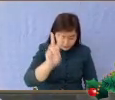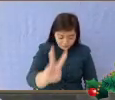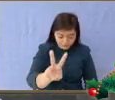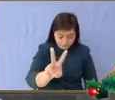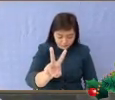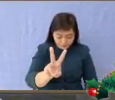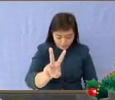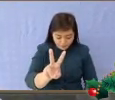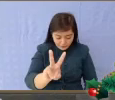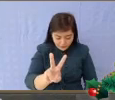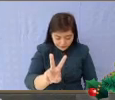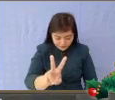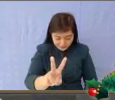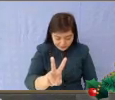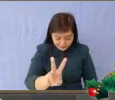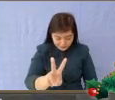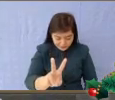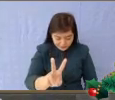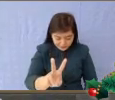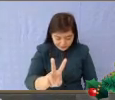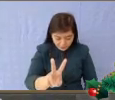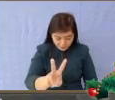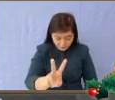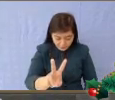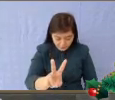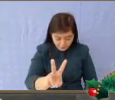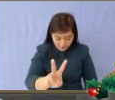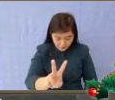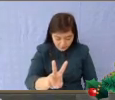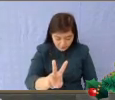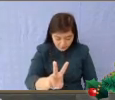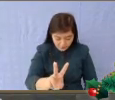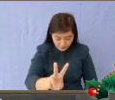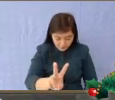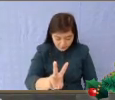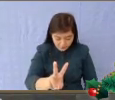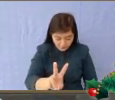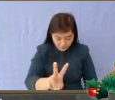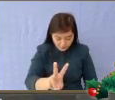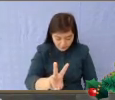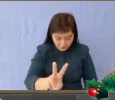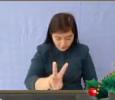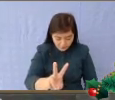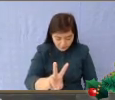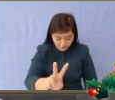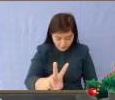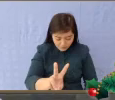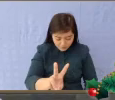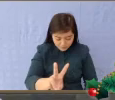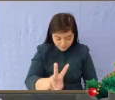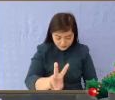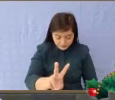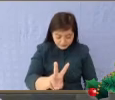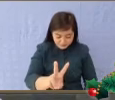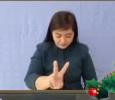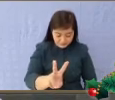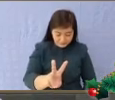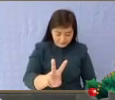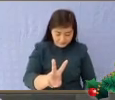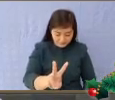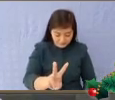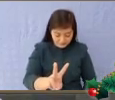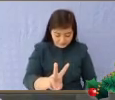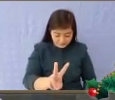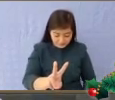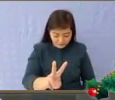person, but he, third person. He maketh me to lie down in green pastures. He, third person,